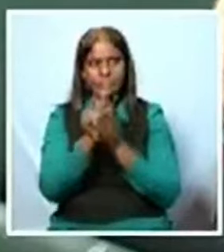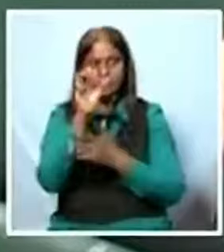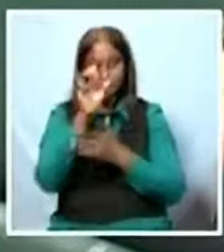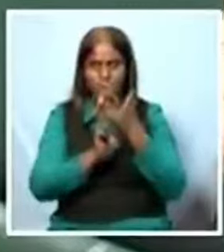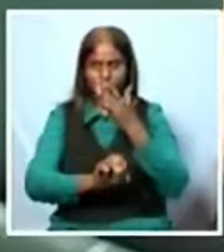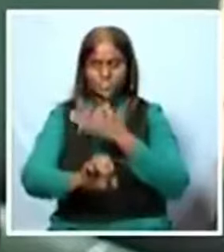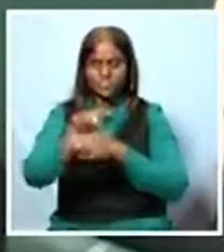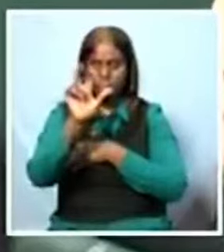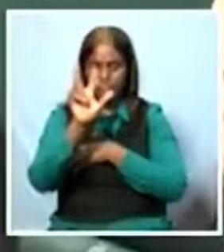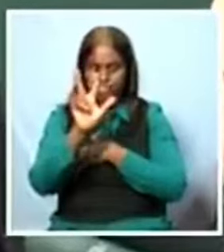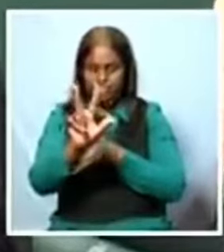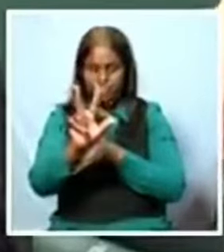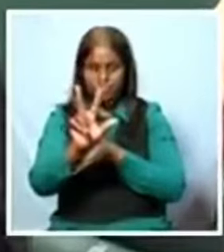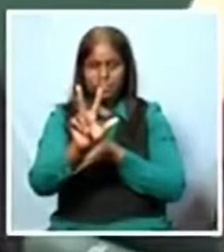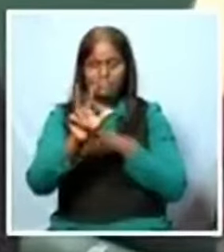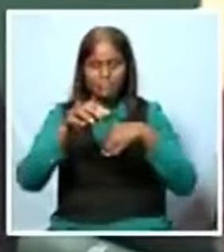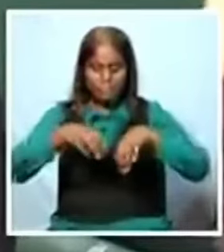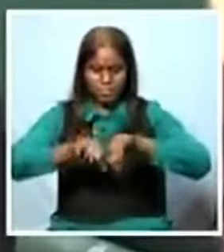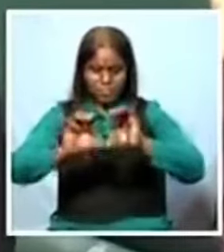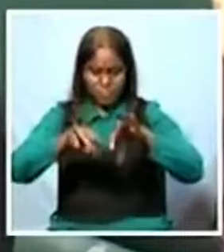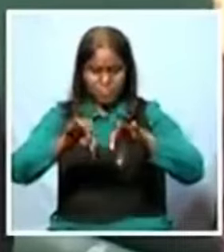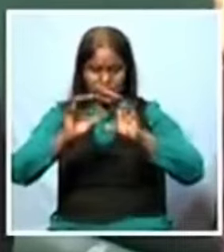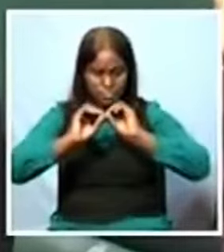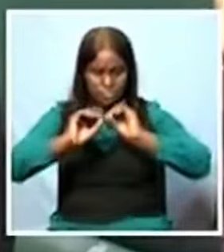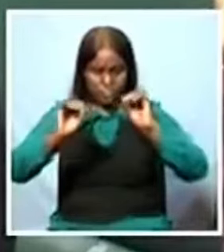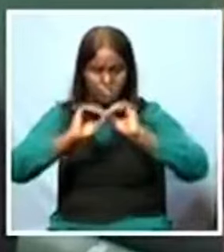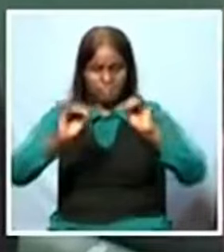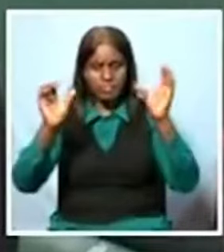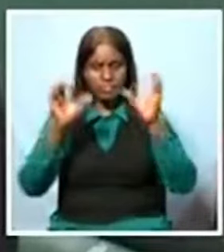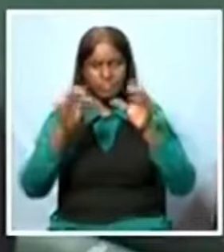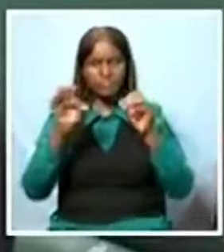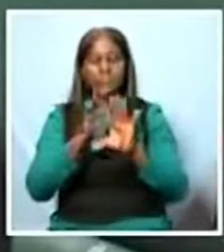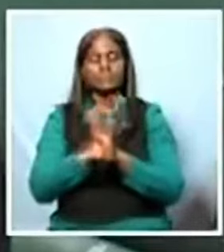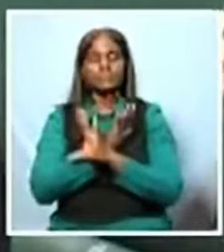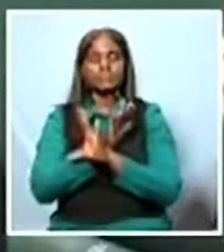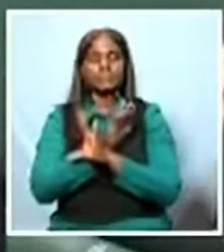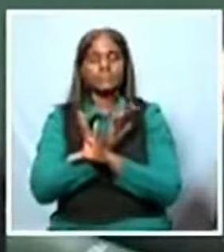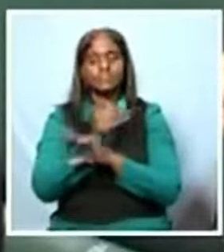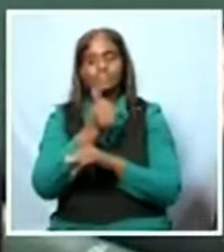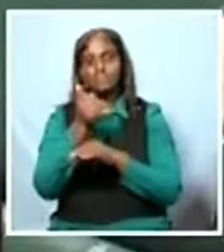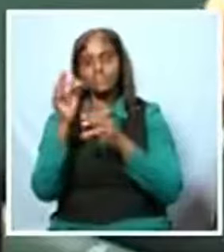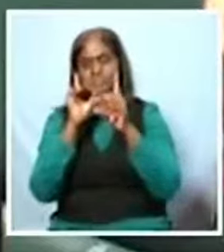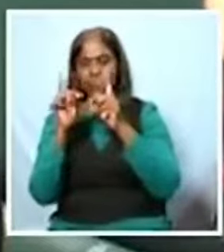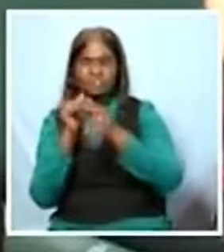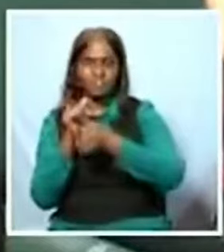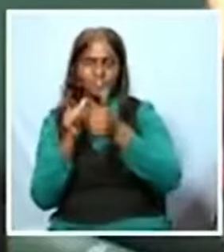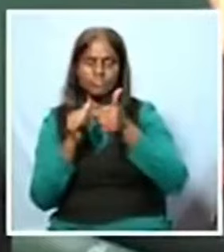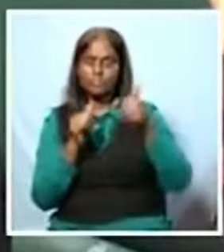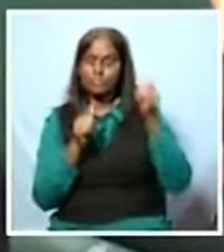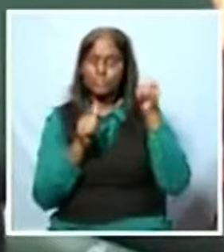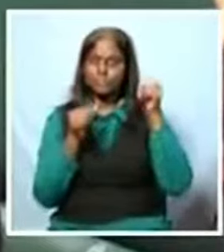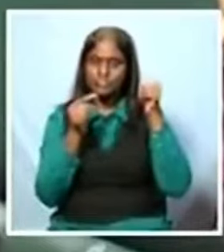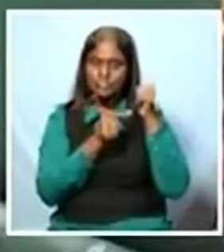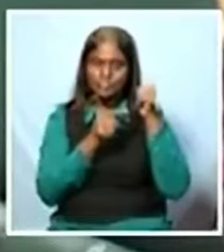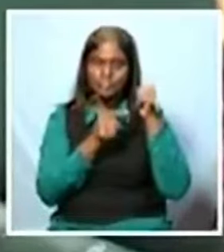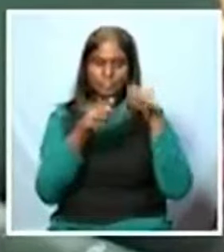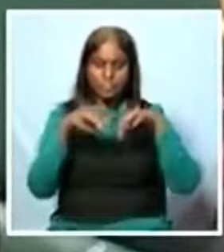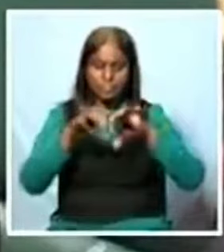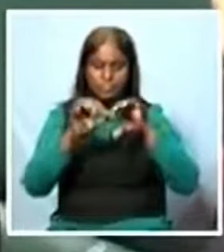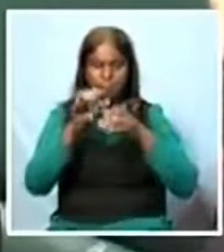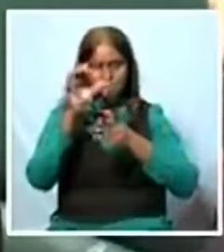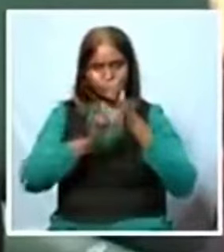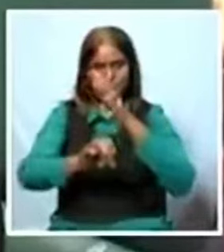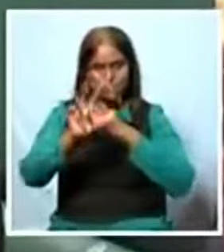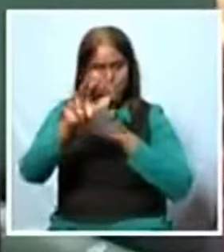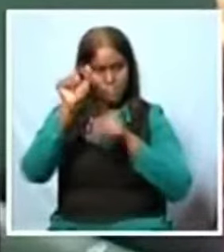Clause 3, continuation of Teaching Council of Zambia. Any debate, any objection? Clause 3